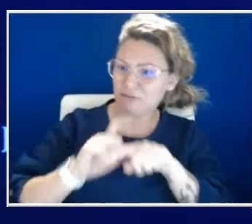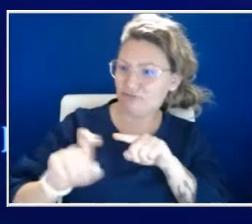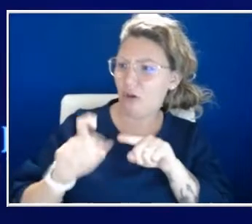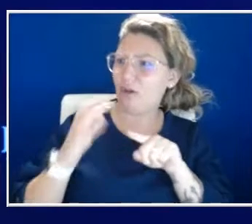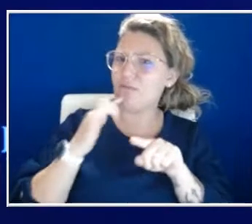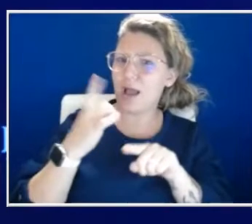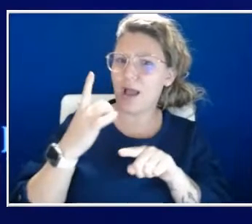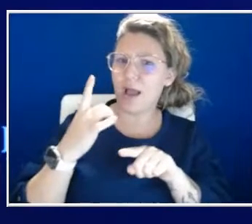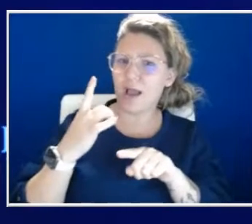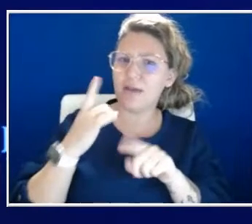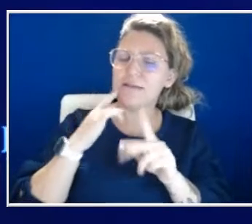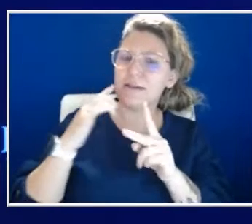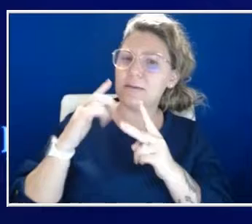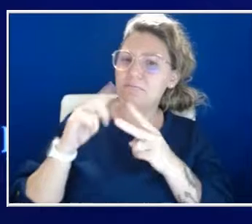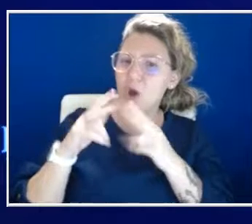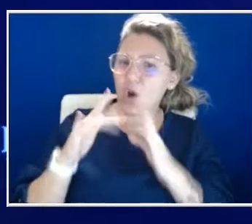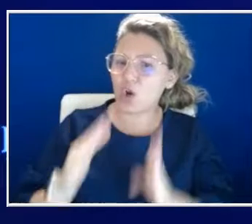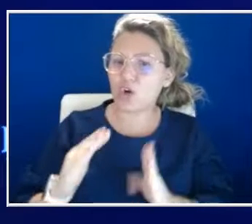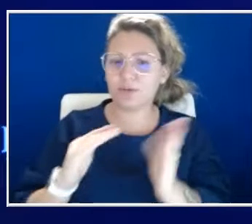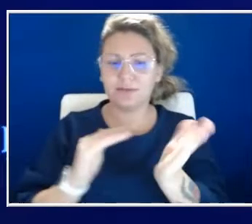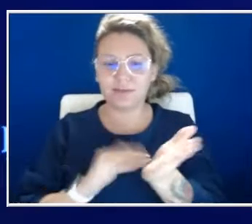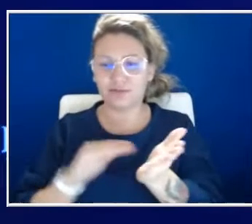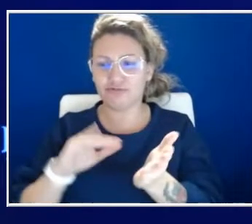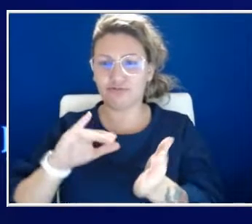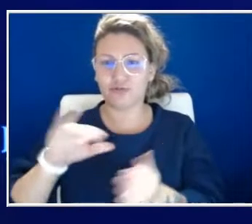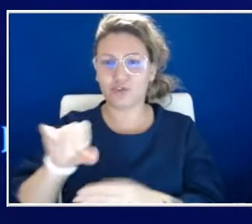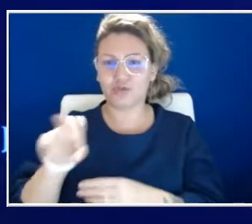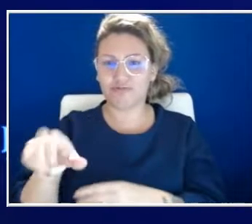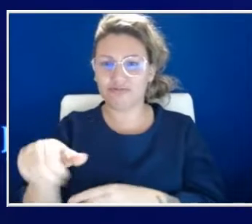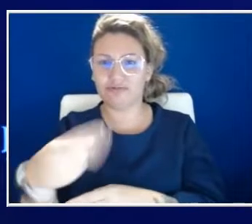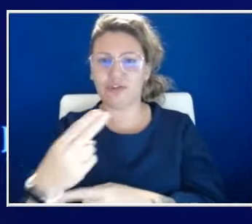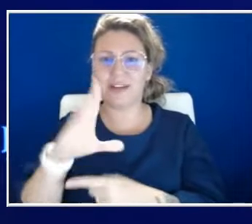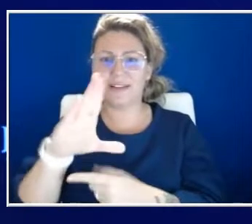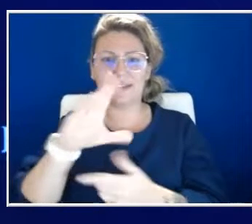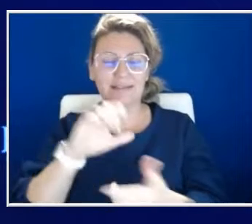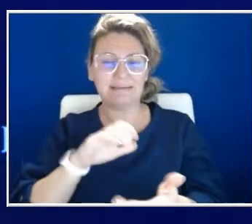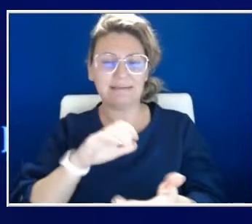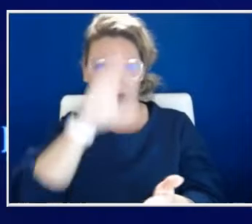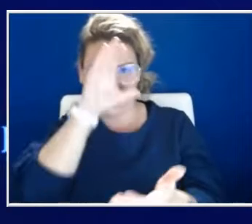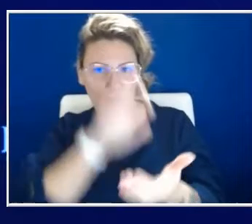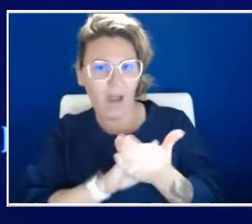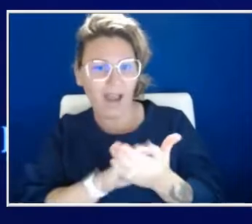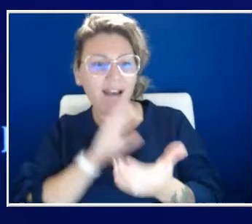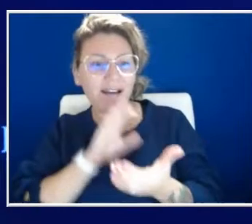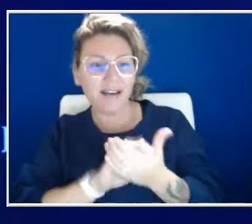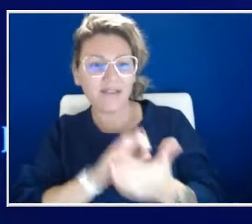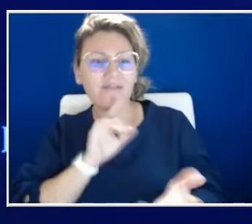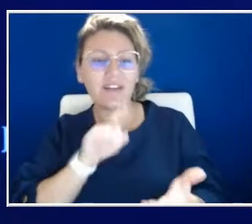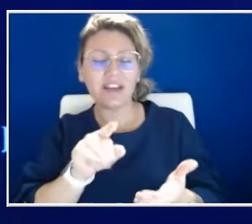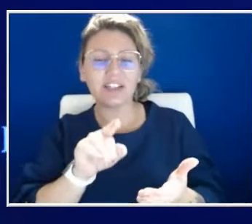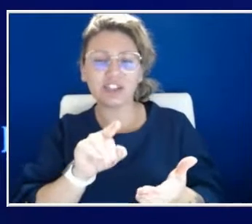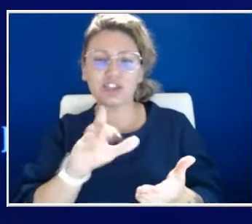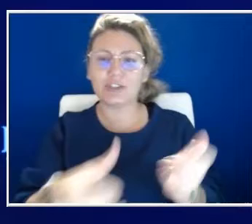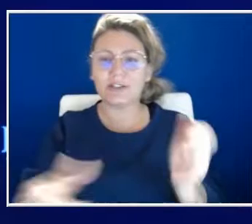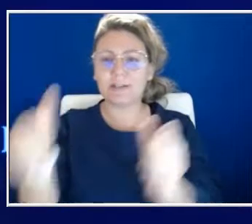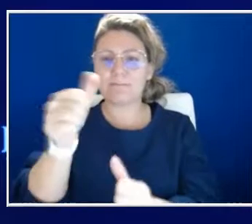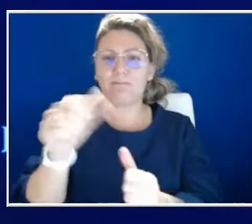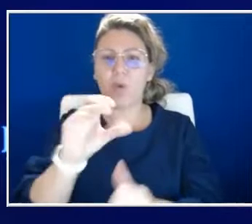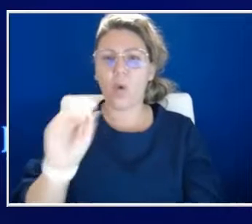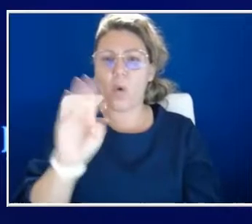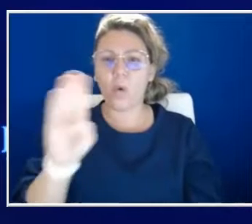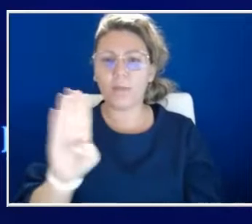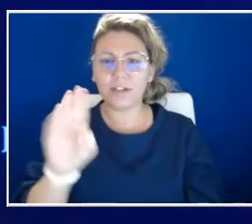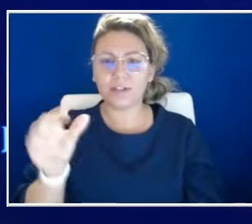Dr. Josh Broghammer. His wife, Dr. Carrie Winicky, who's the chair of OBGYN, had